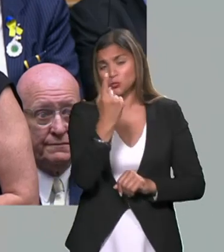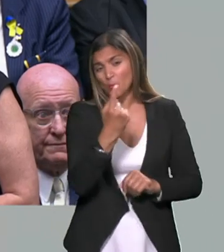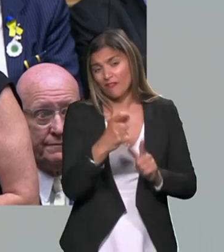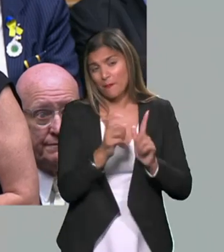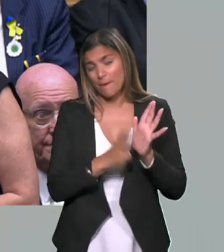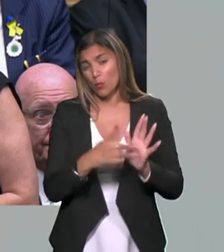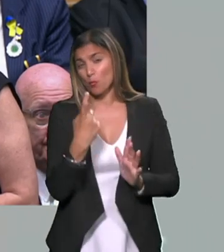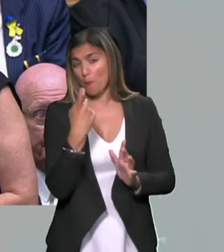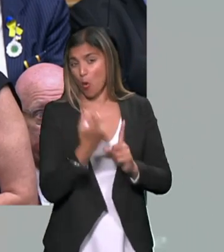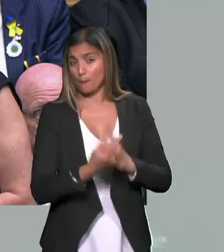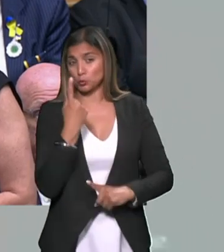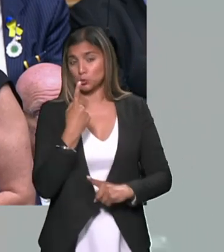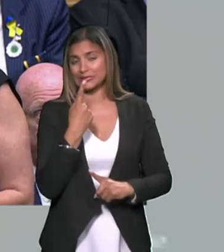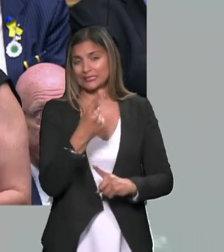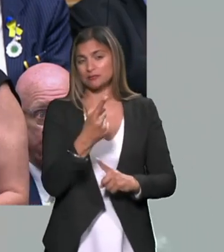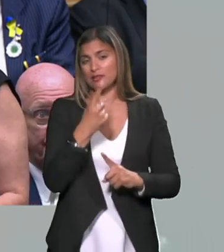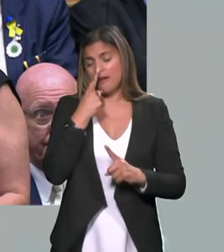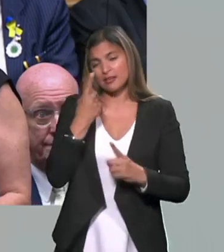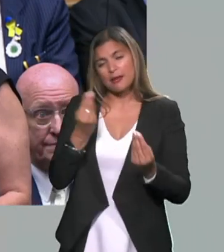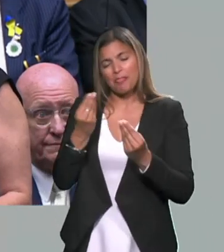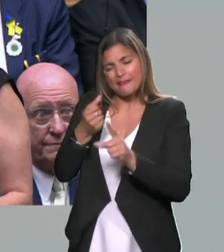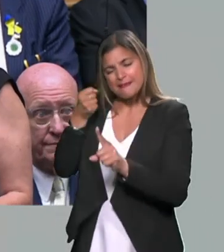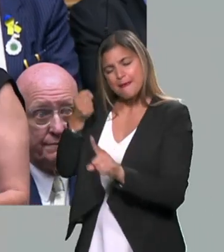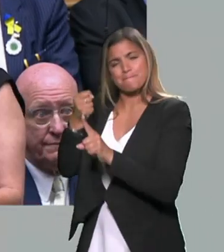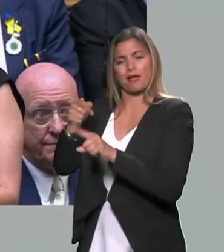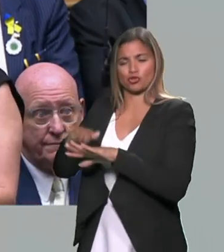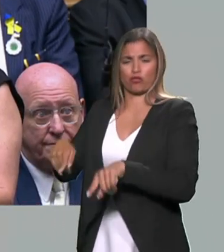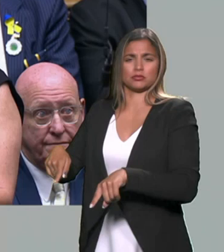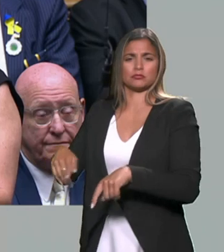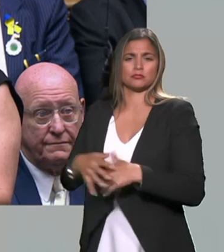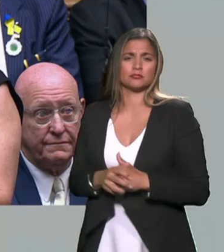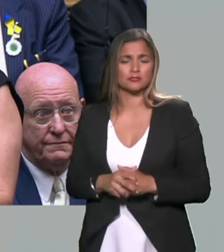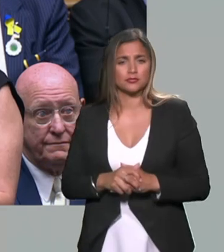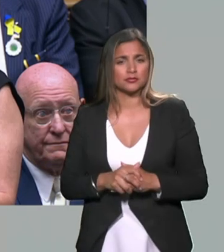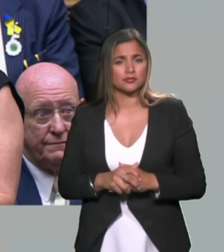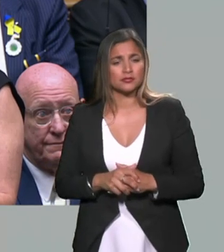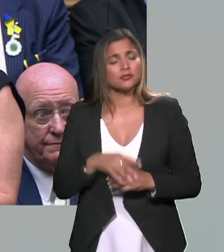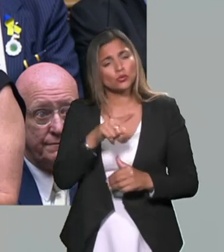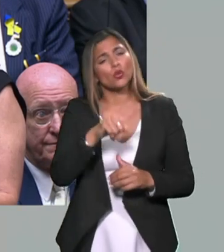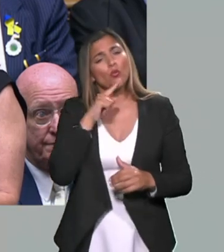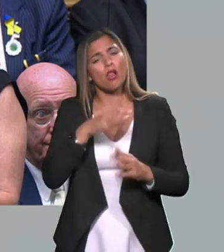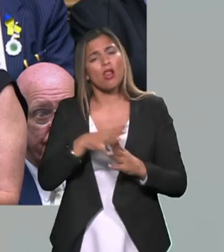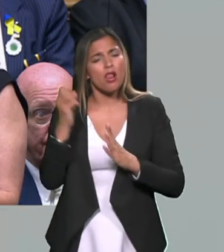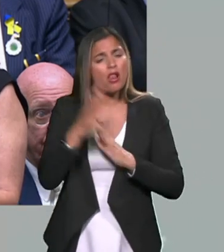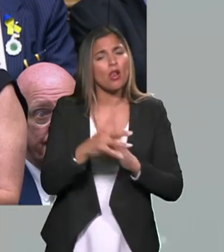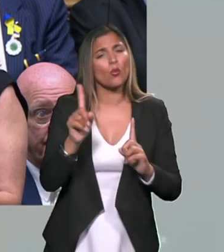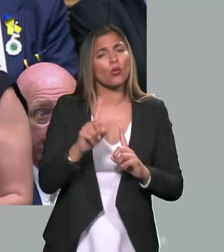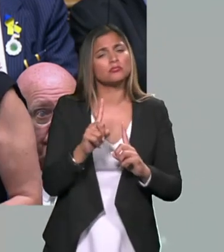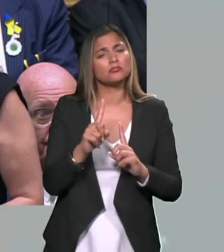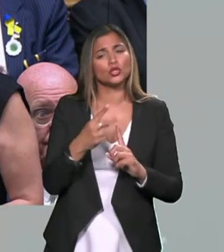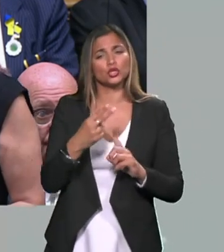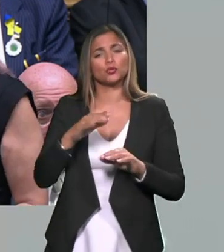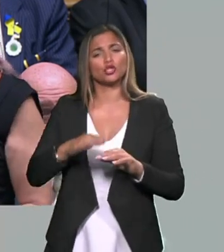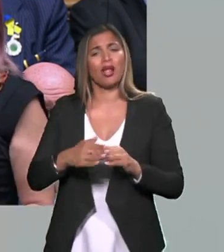lives before he leaves office. Will he scrap the two-child limit and reinstate the £20 uplift for